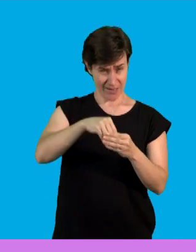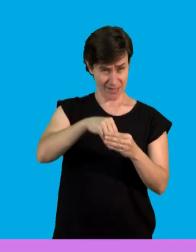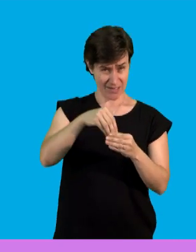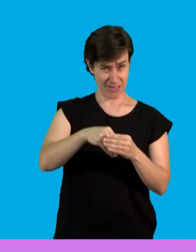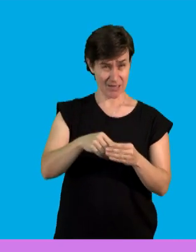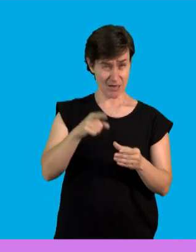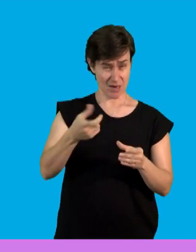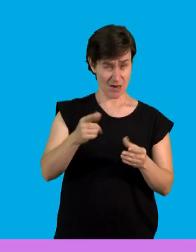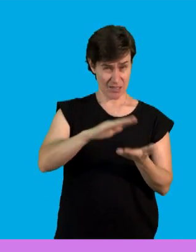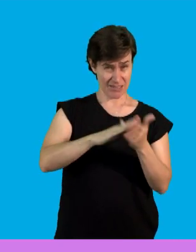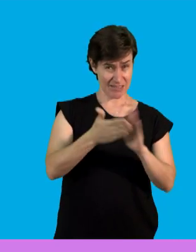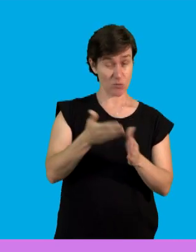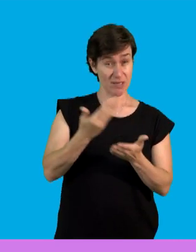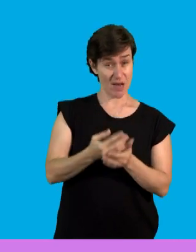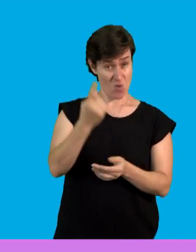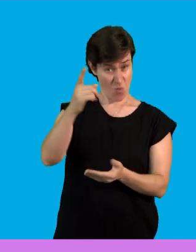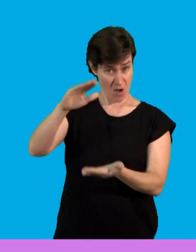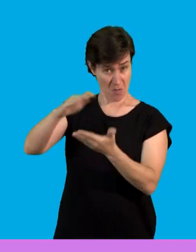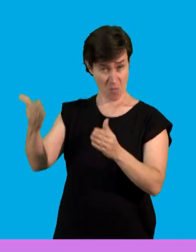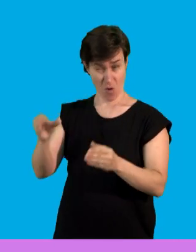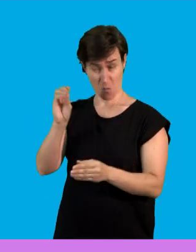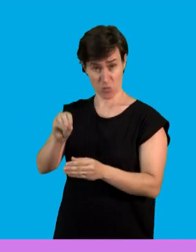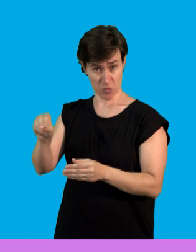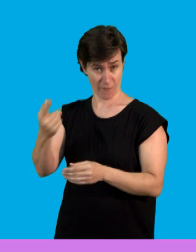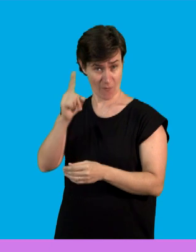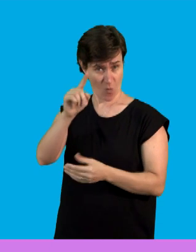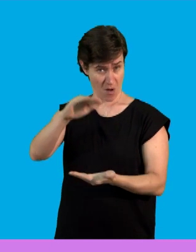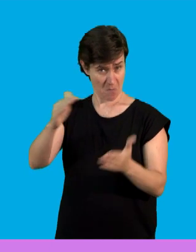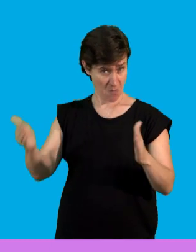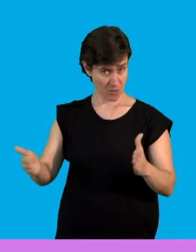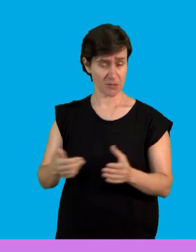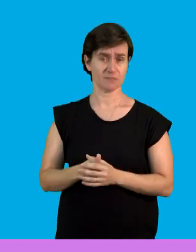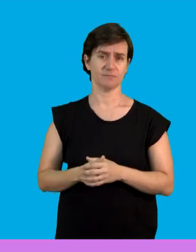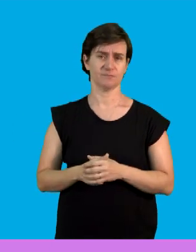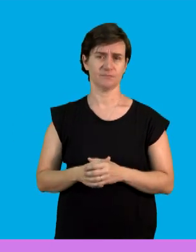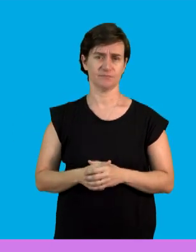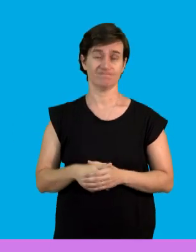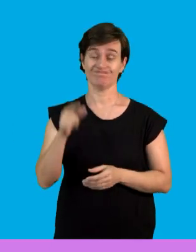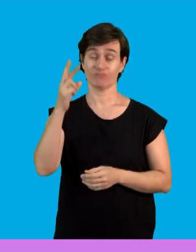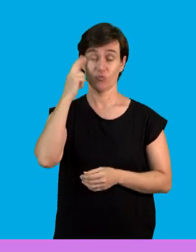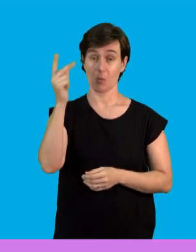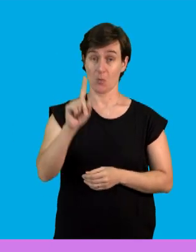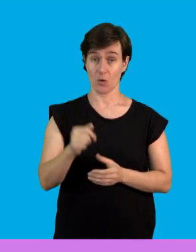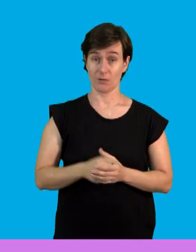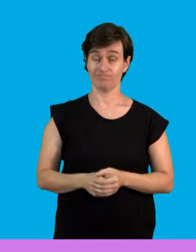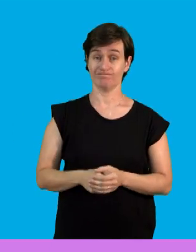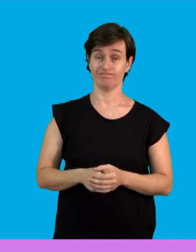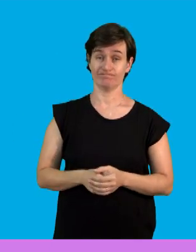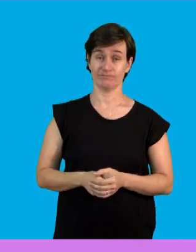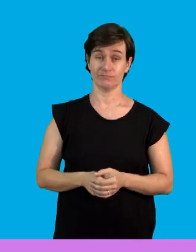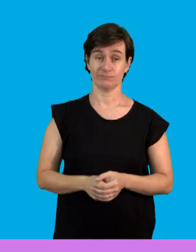Will 144 containers fit in one box? Okay,